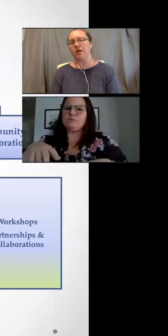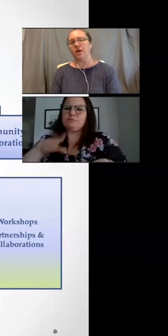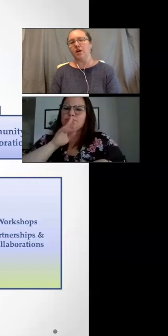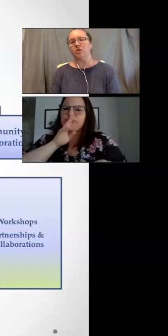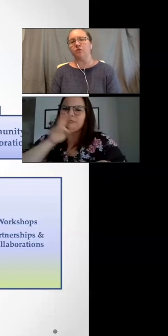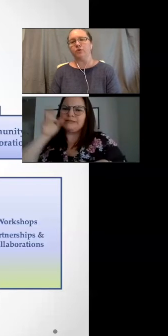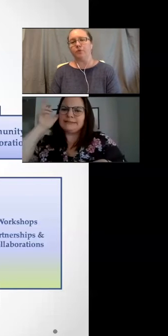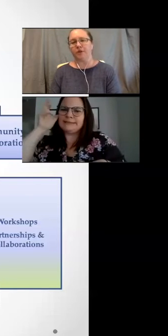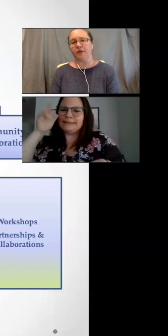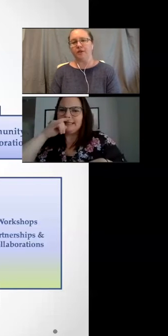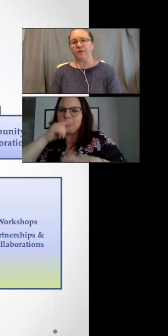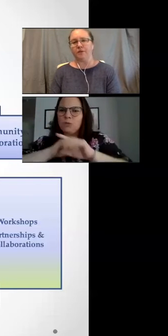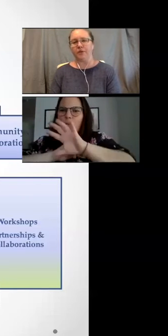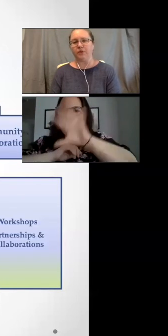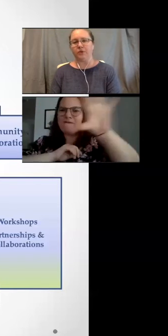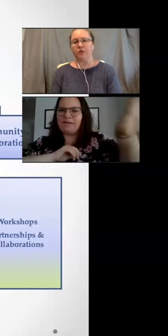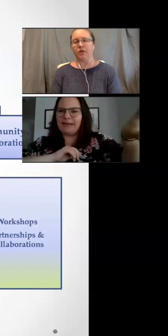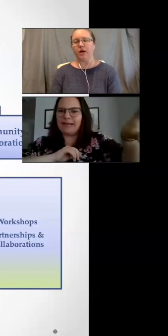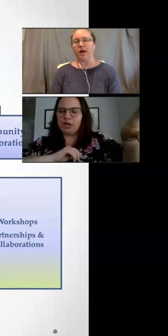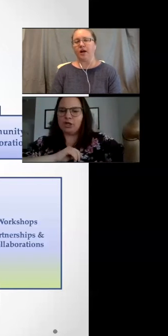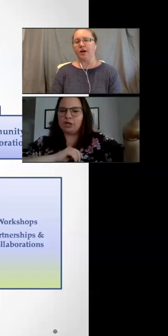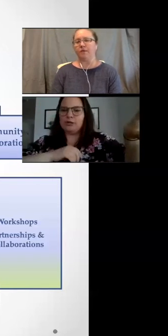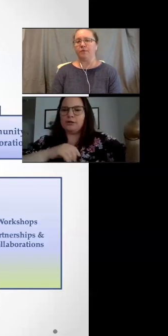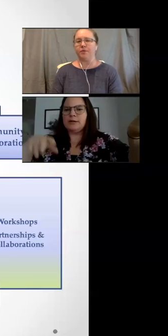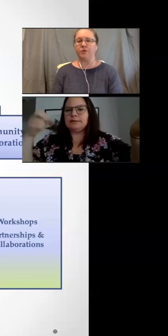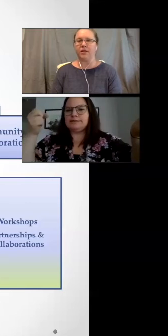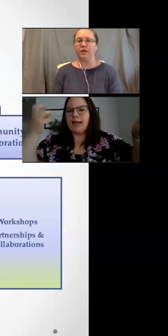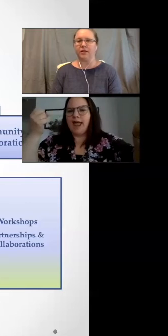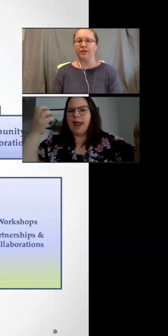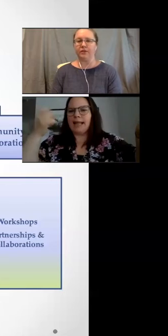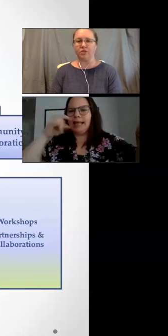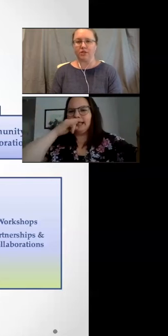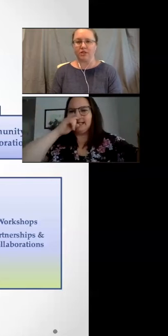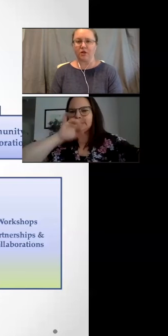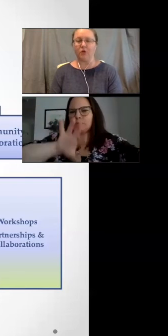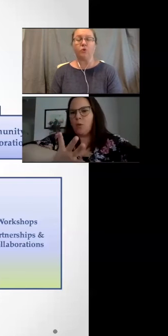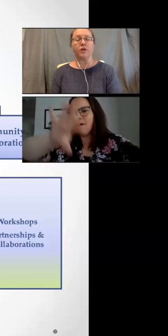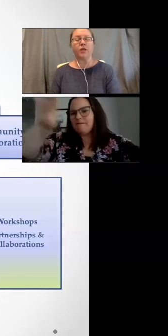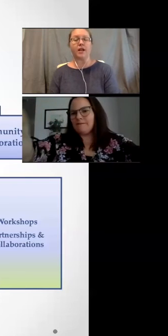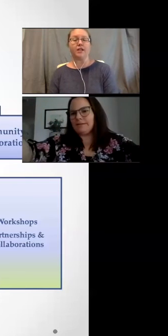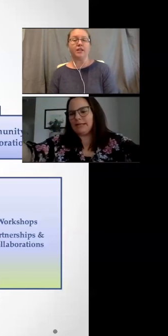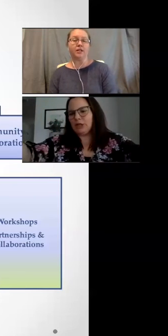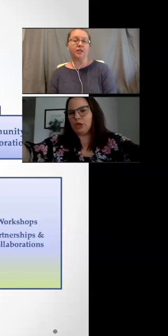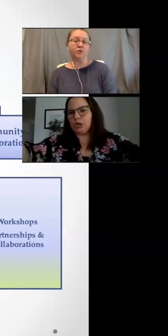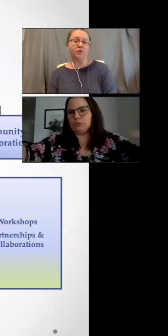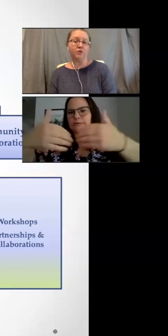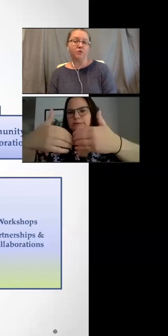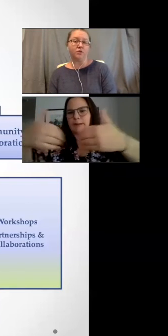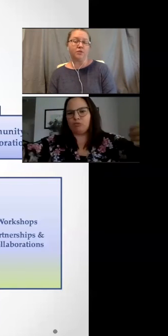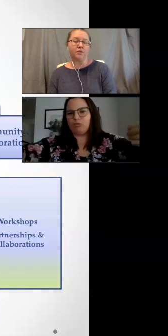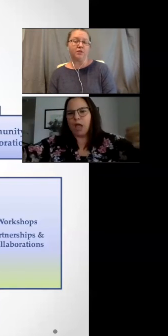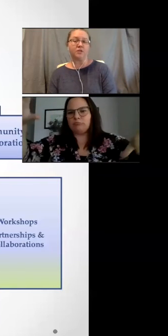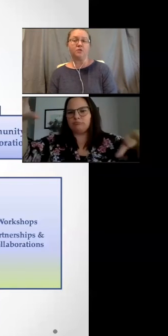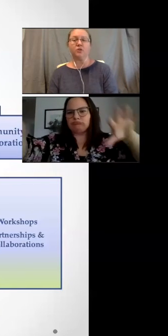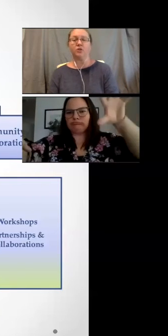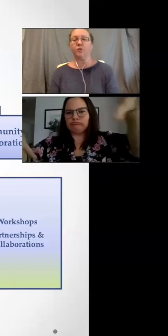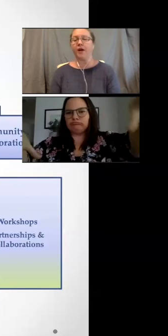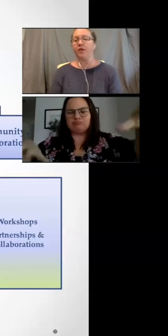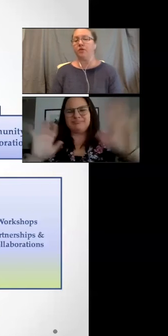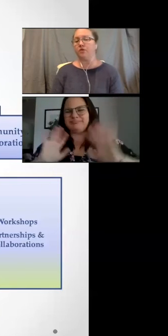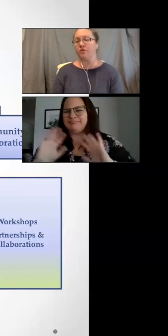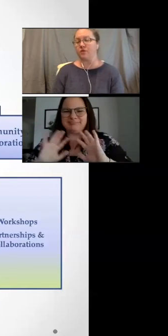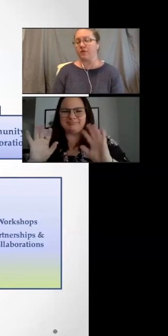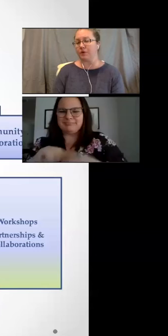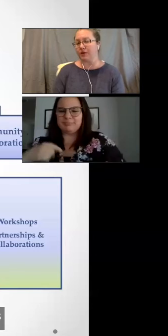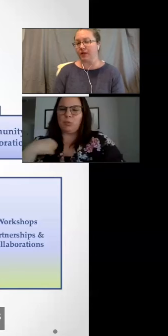avoid grouping people between languages. Oh, assigning youth, you need to be in this group.